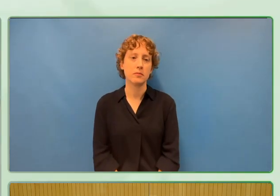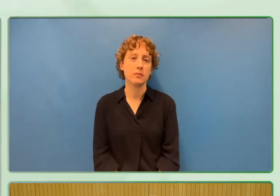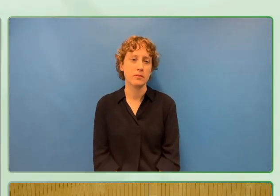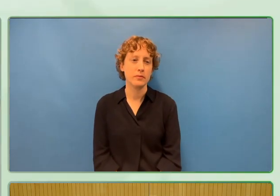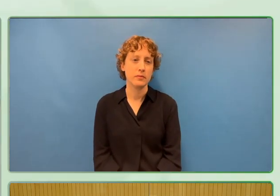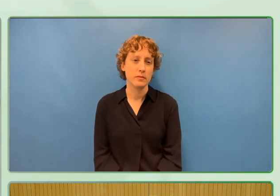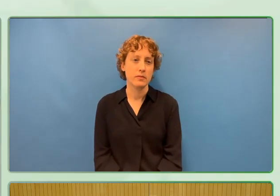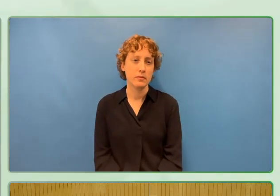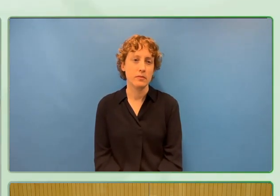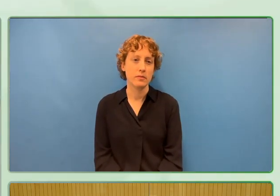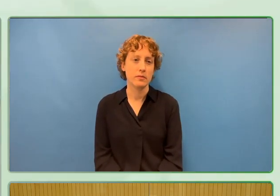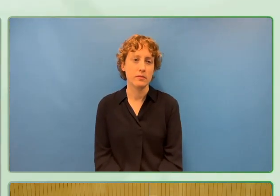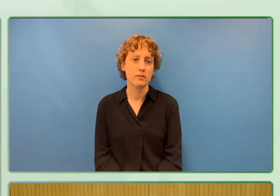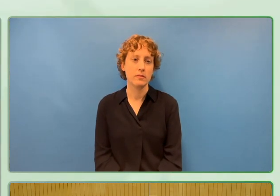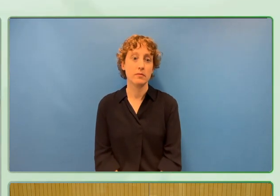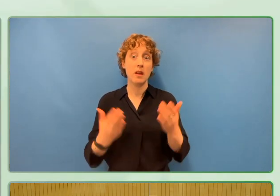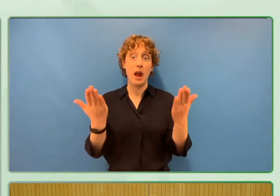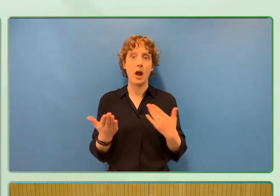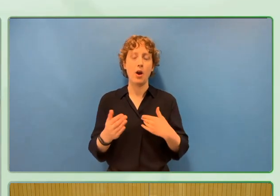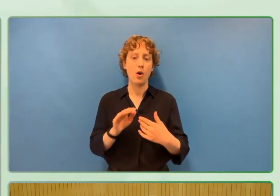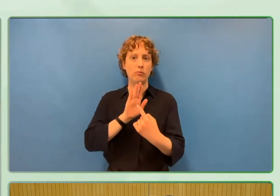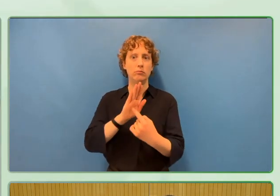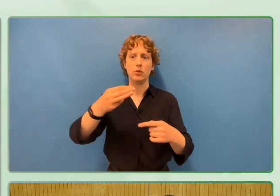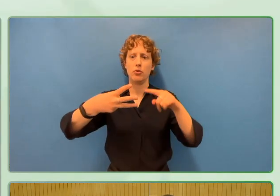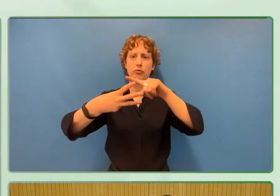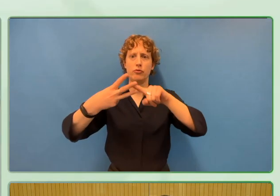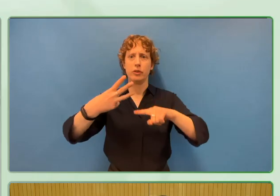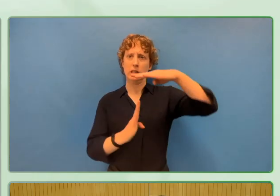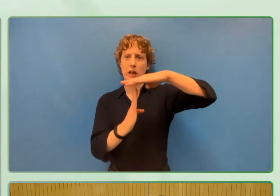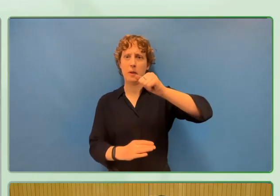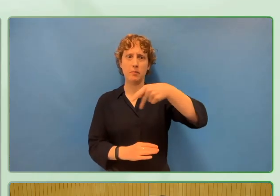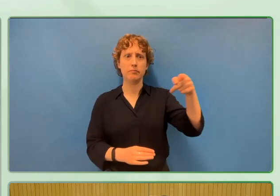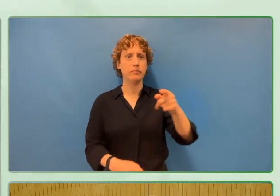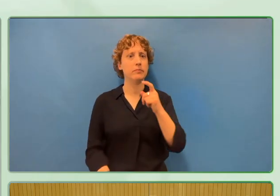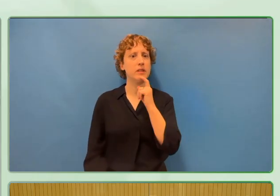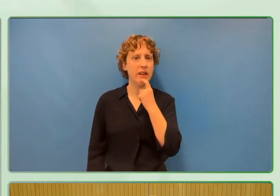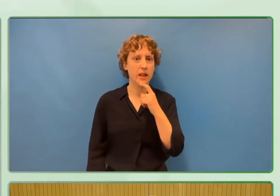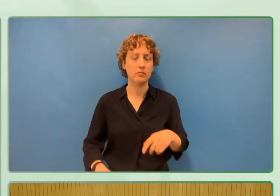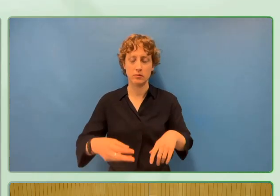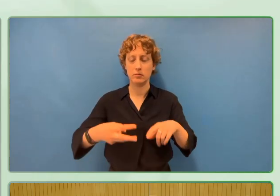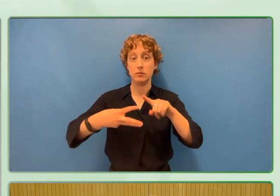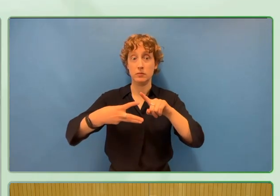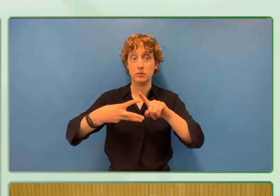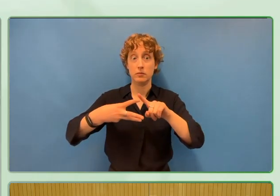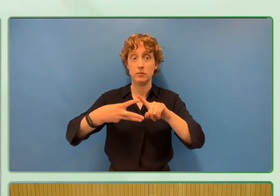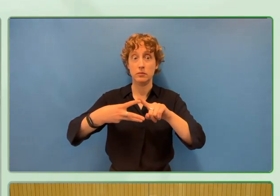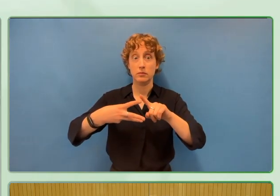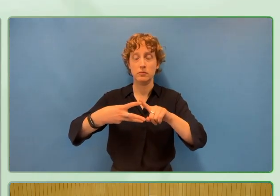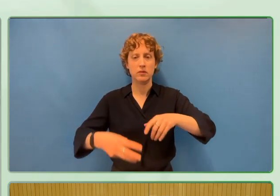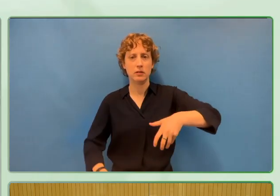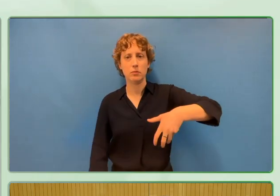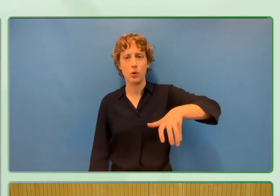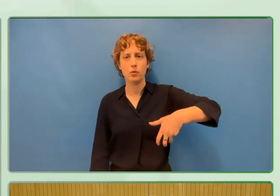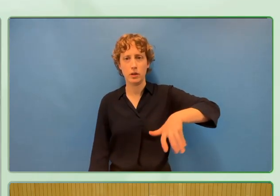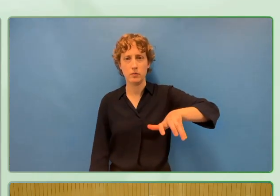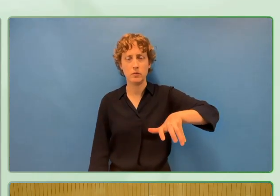are using in Autism Foundation Finland. Number 1 is bowling. So you can have a